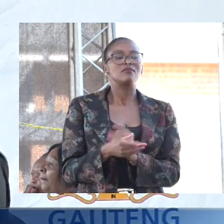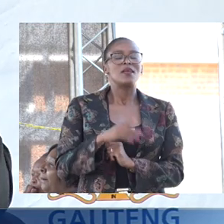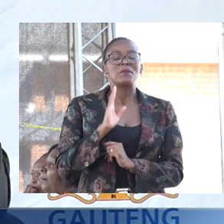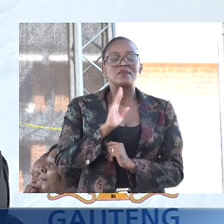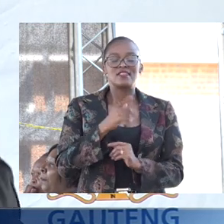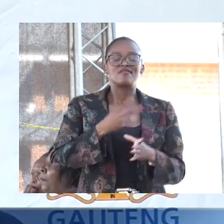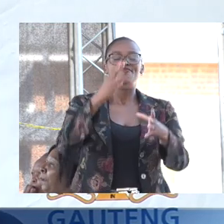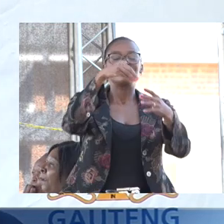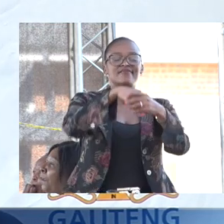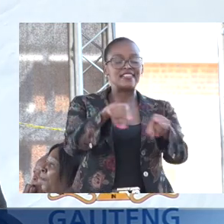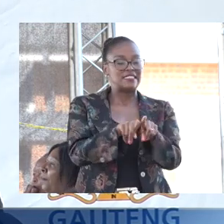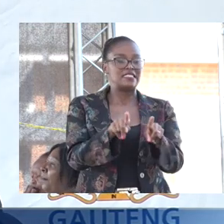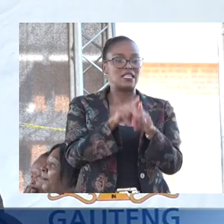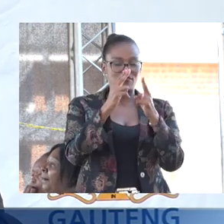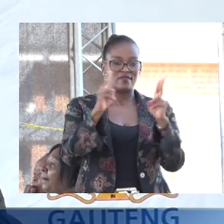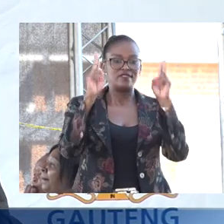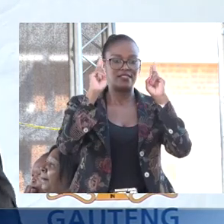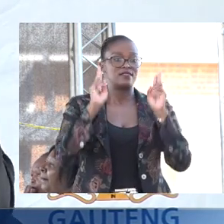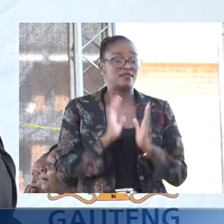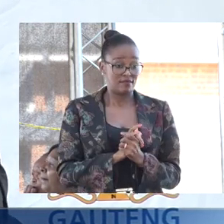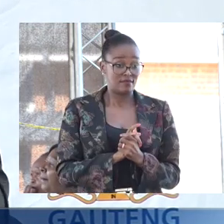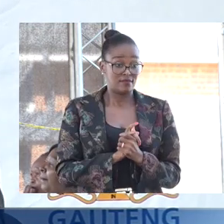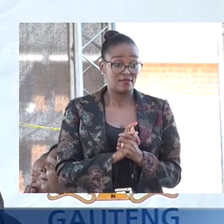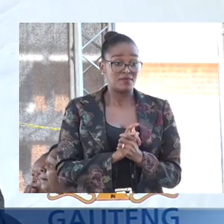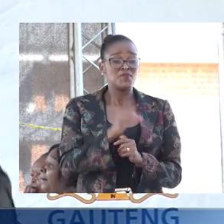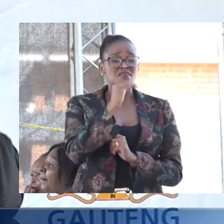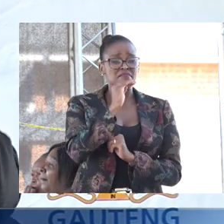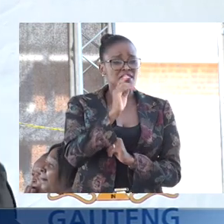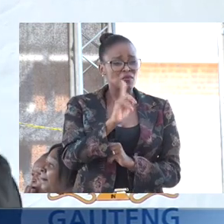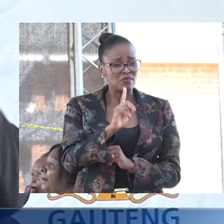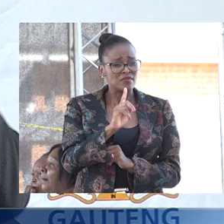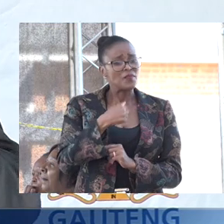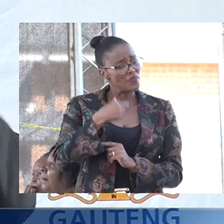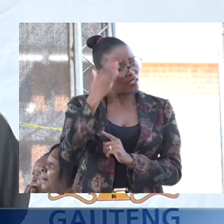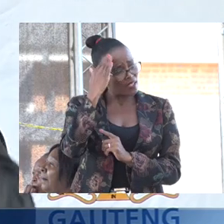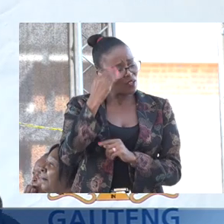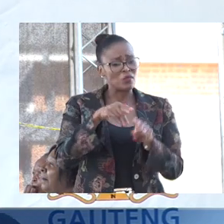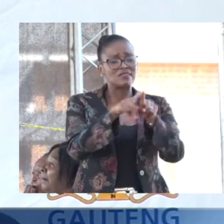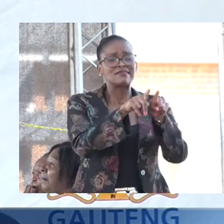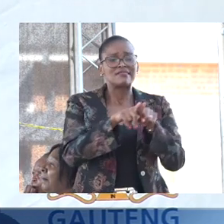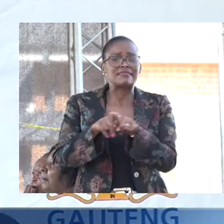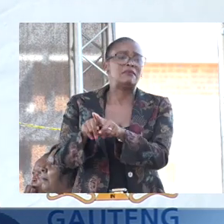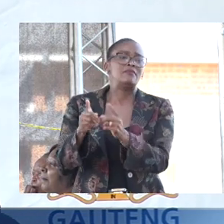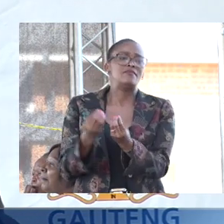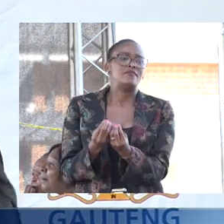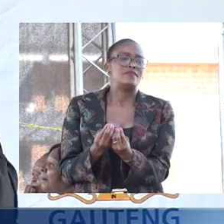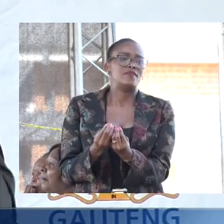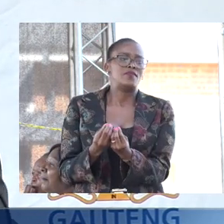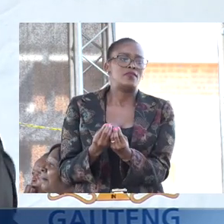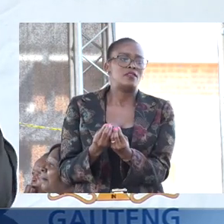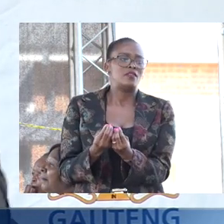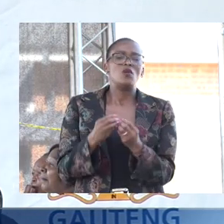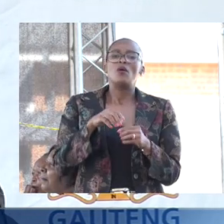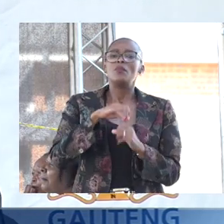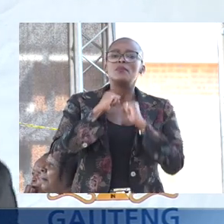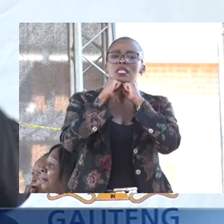same university. And that means they know the same thing. So parents need